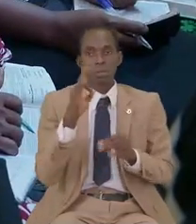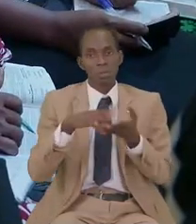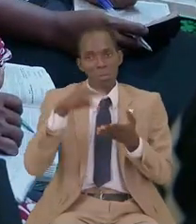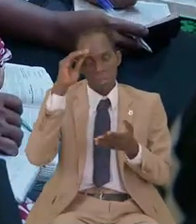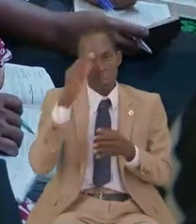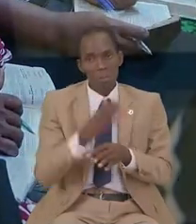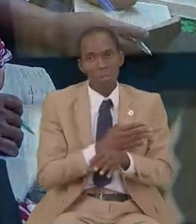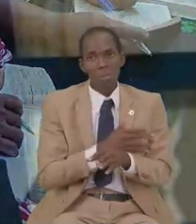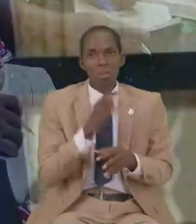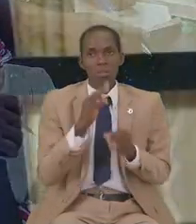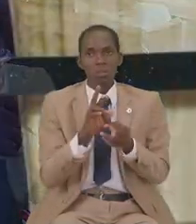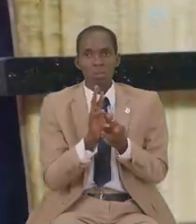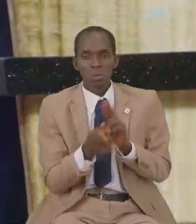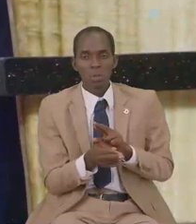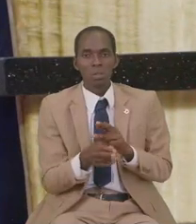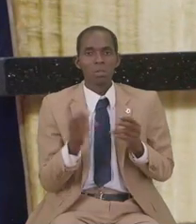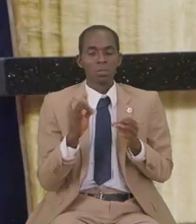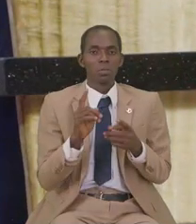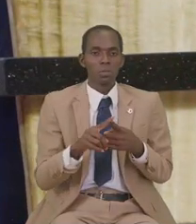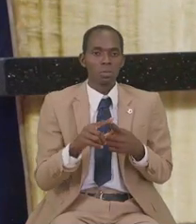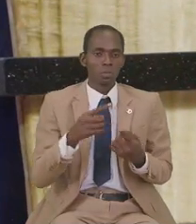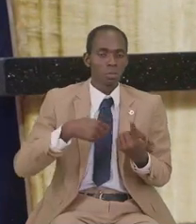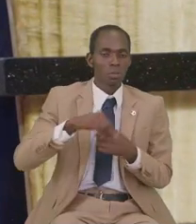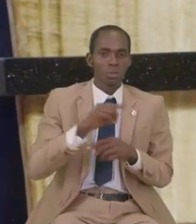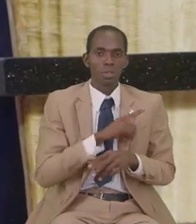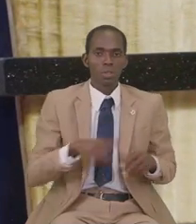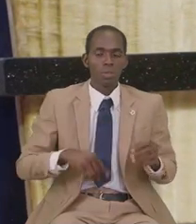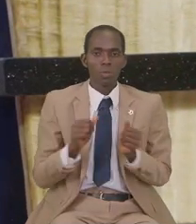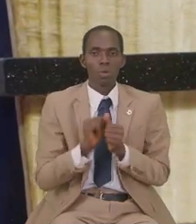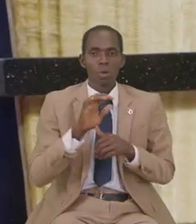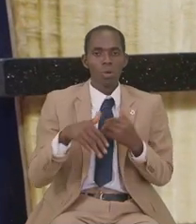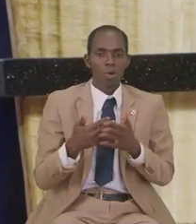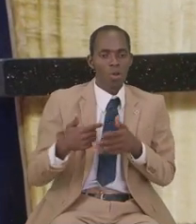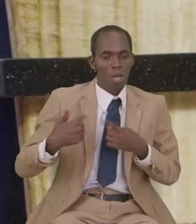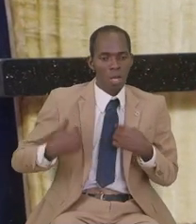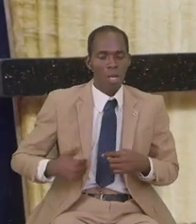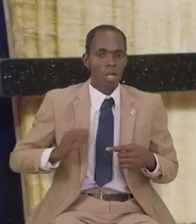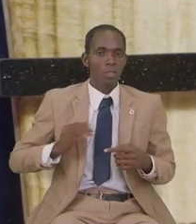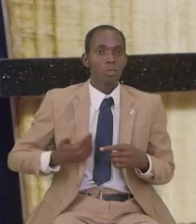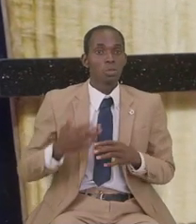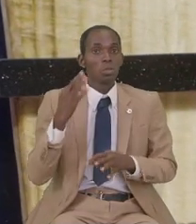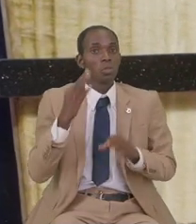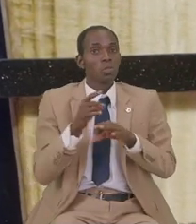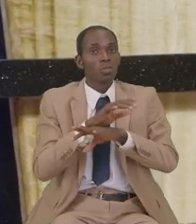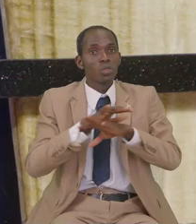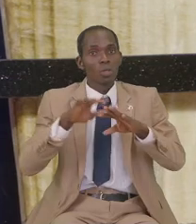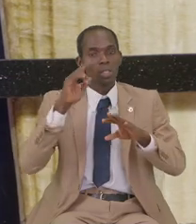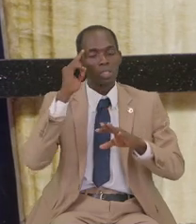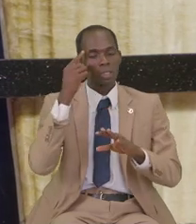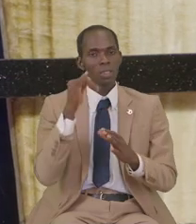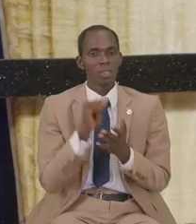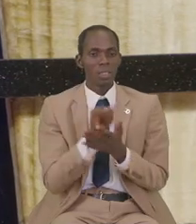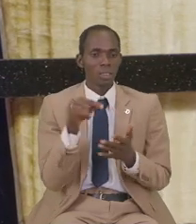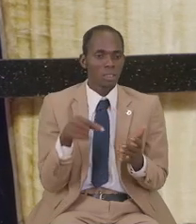you repent, if you turn to the Lord with all your heart, all your soul, and all your mind, if you don't think that this